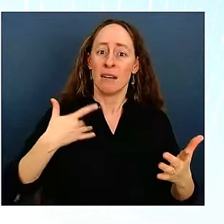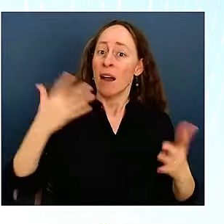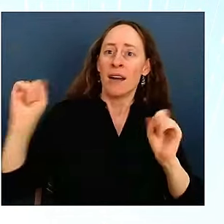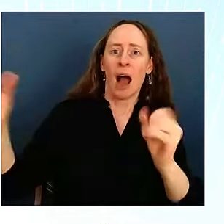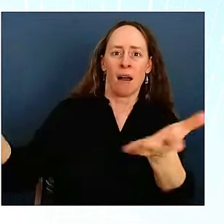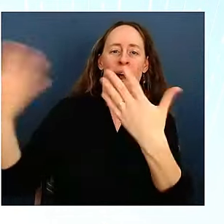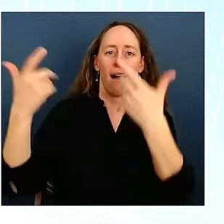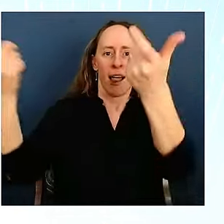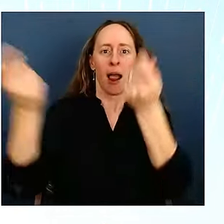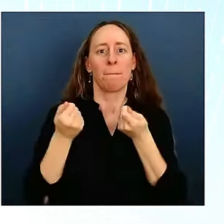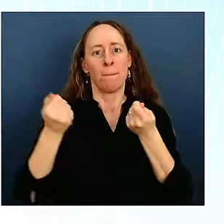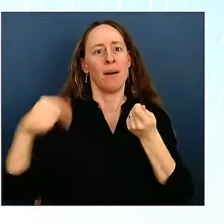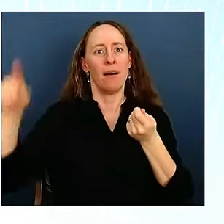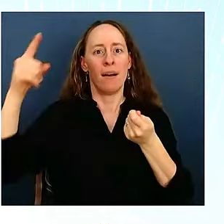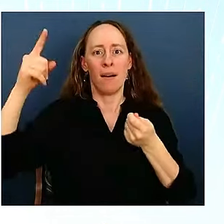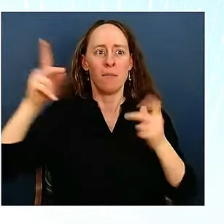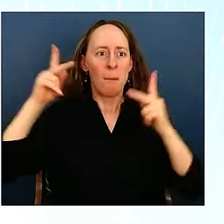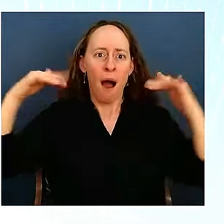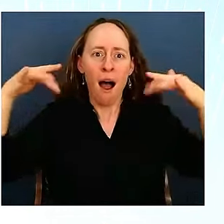This is our story.